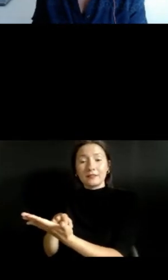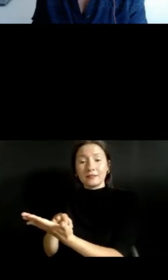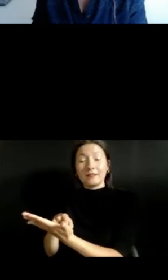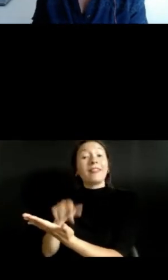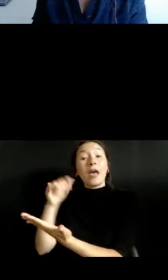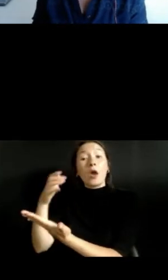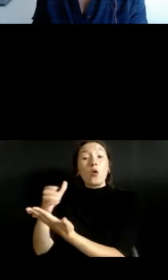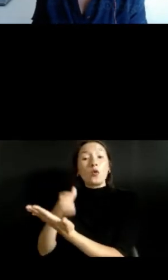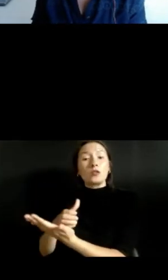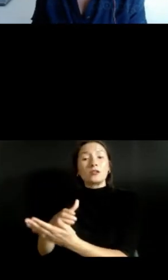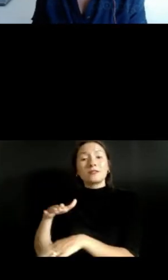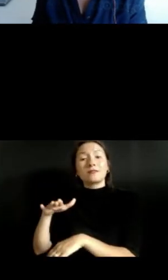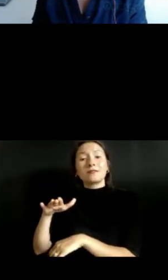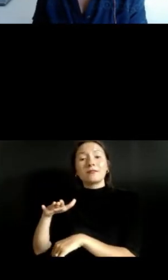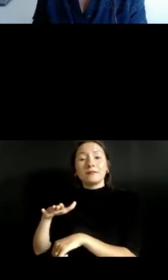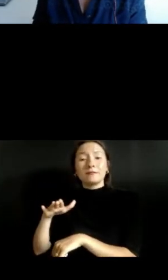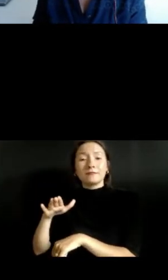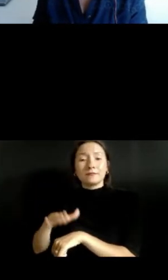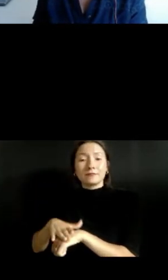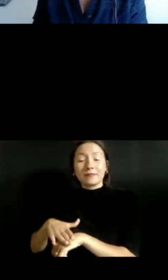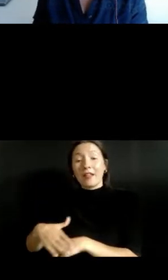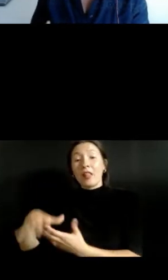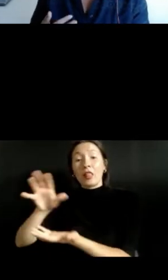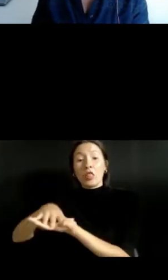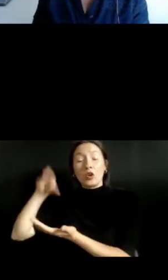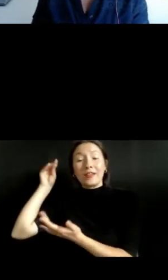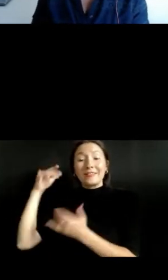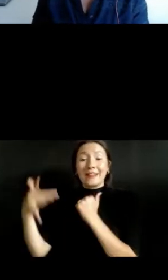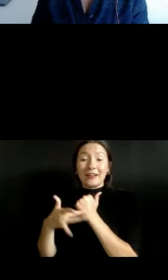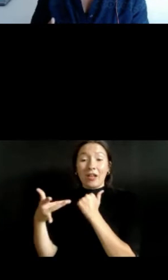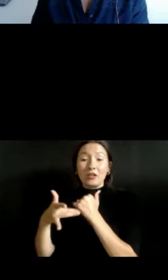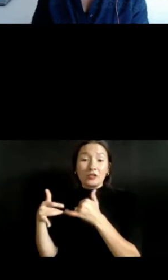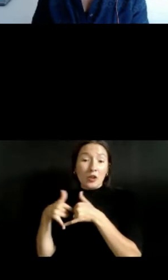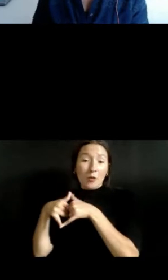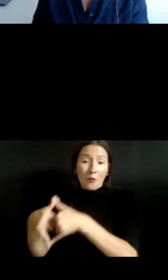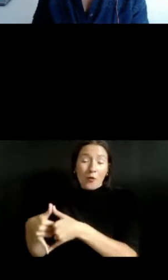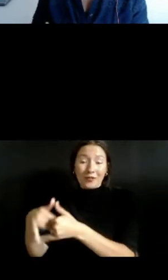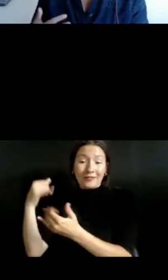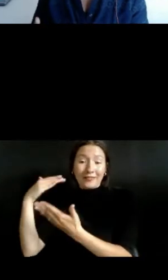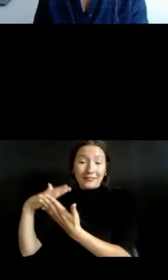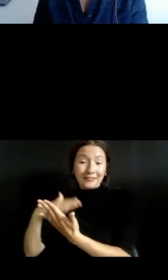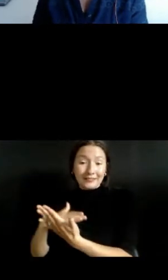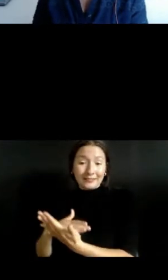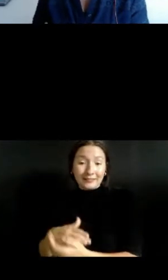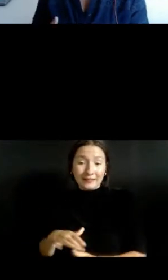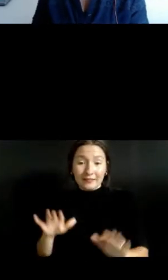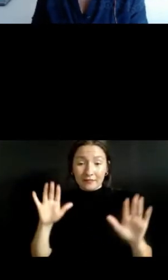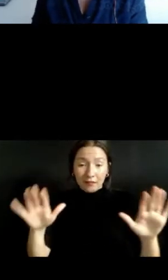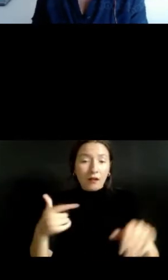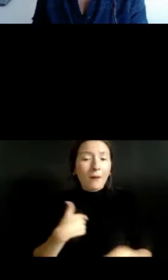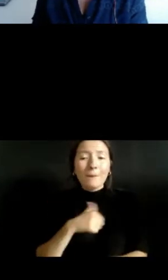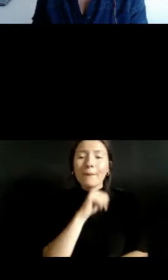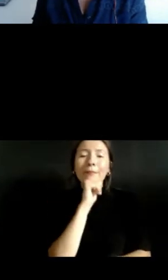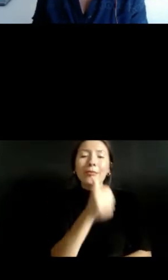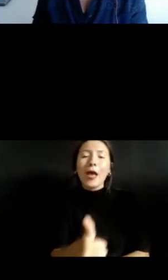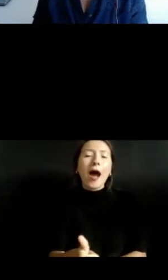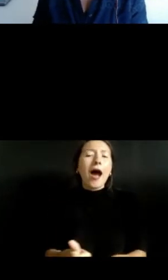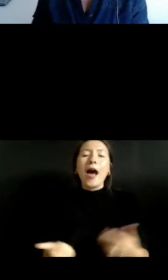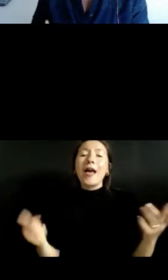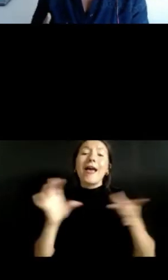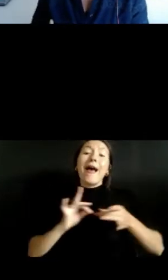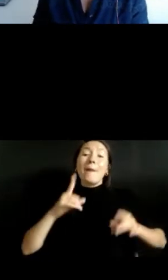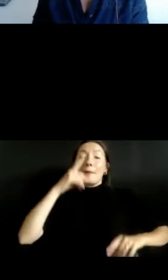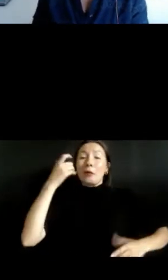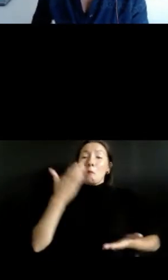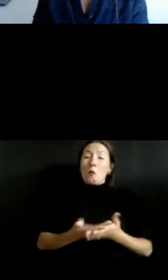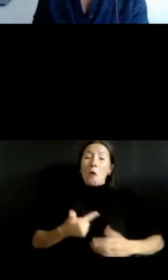Awards. And I say that not, I promise, because I want to prove what a great instructional designer I am, but because it's the best argument to counteract the